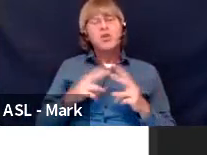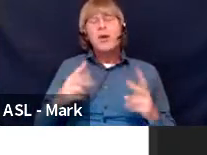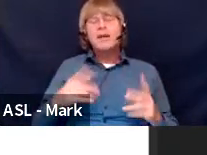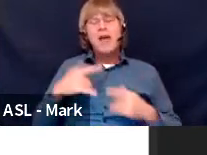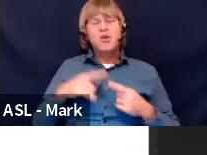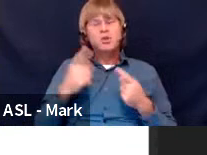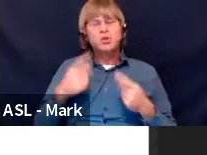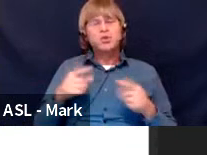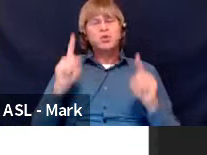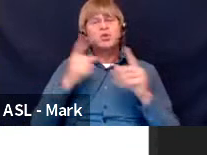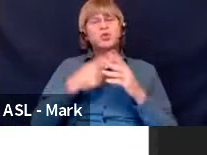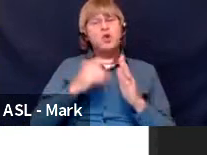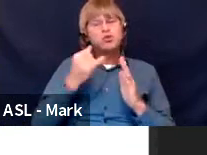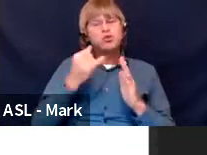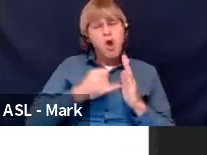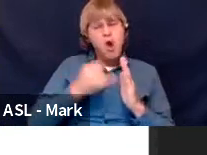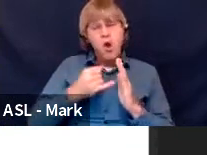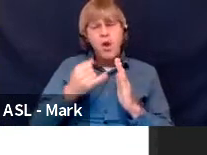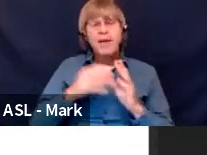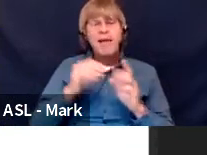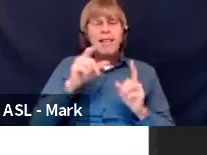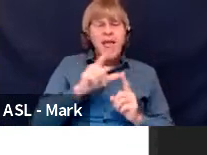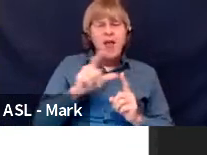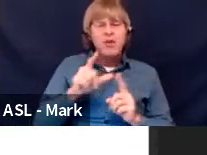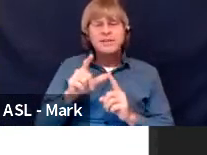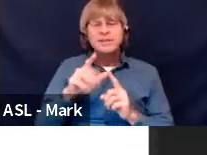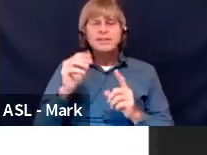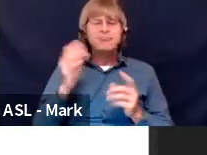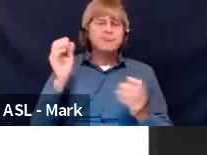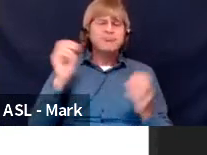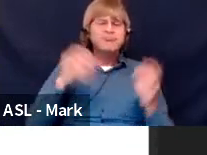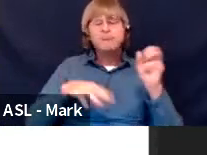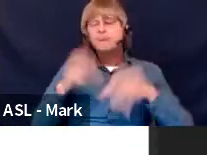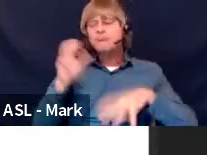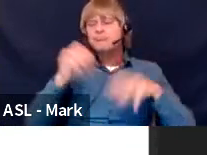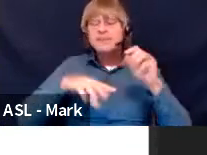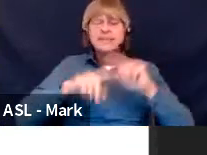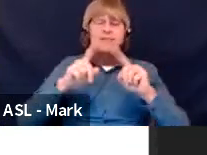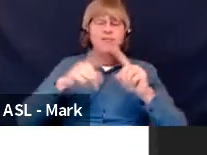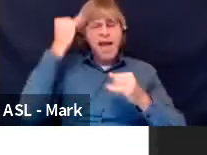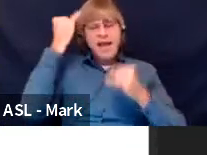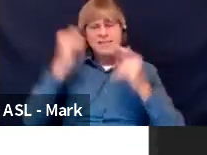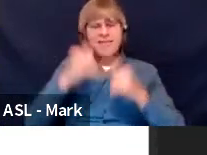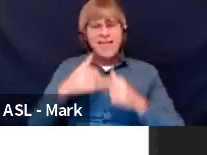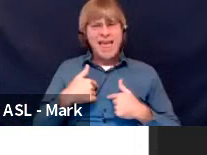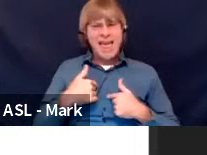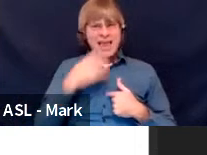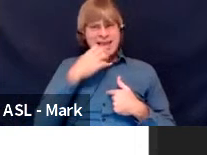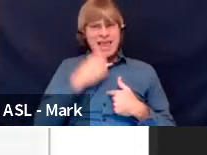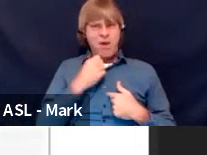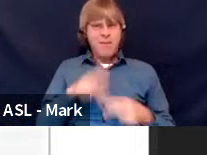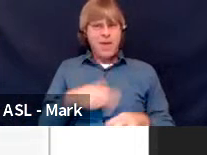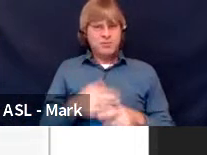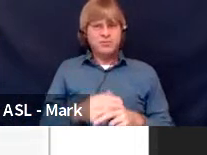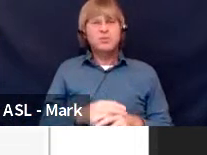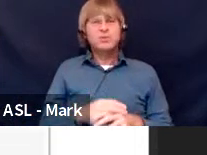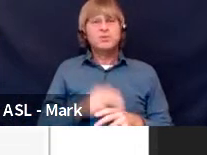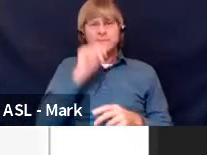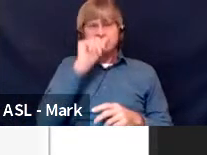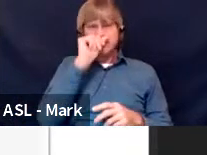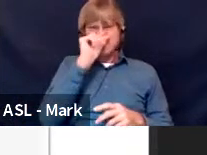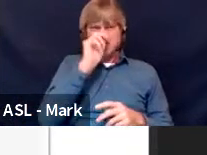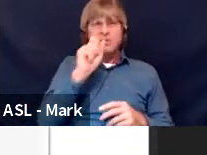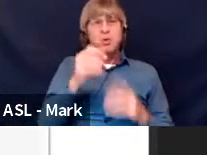to start drawing and lettering and getting ideas out that I cared about. And so